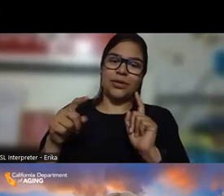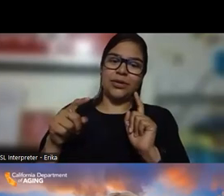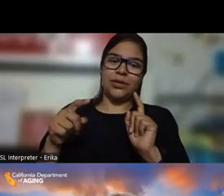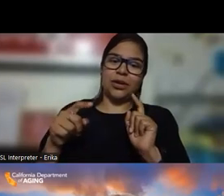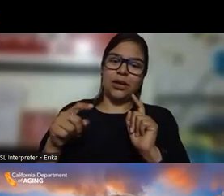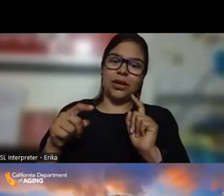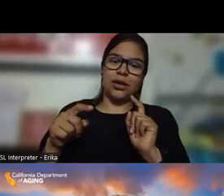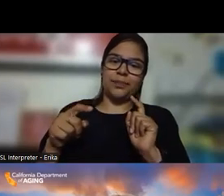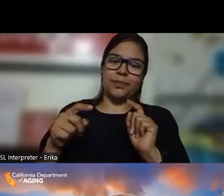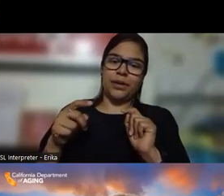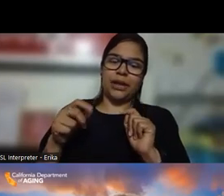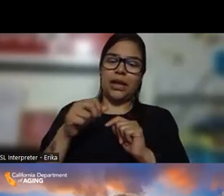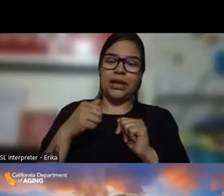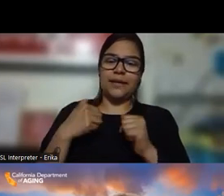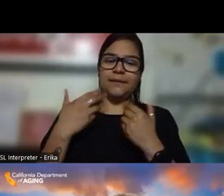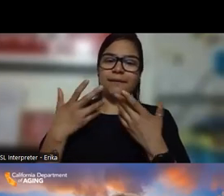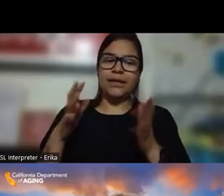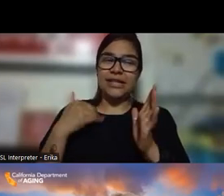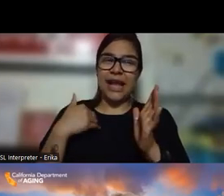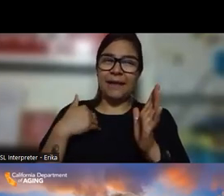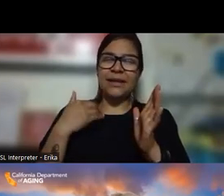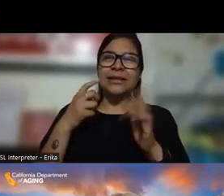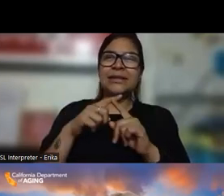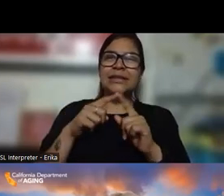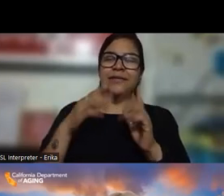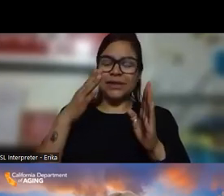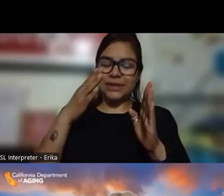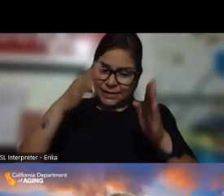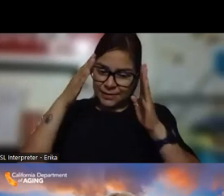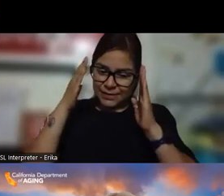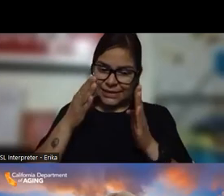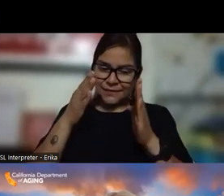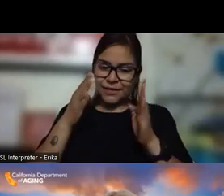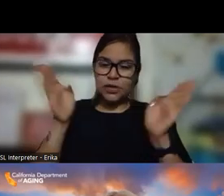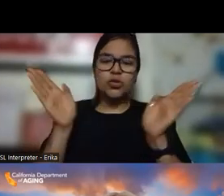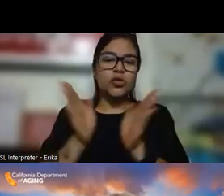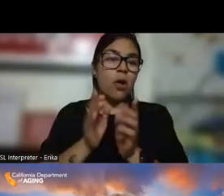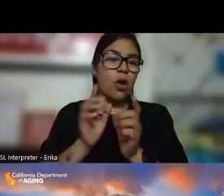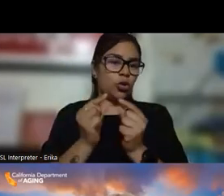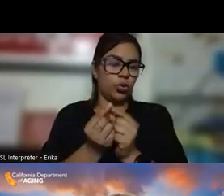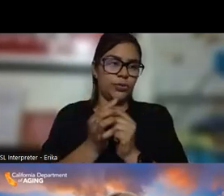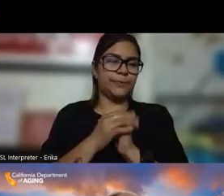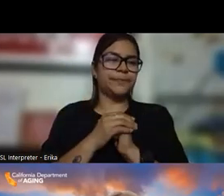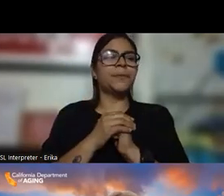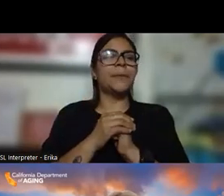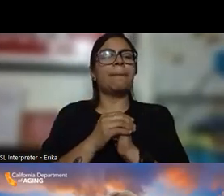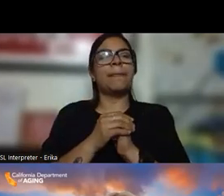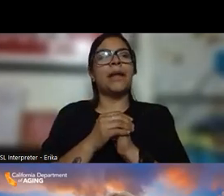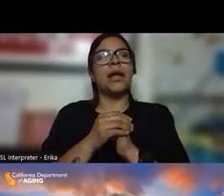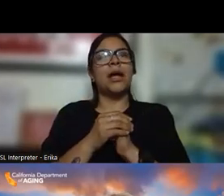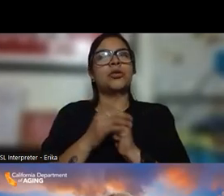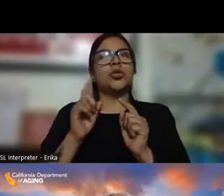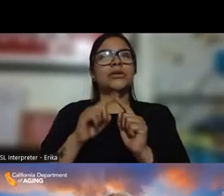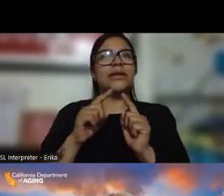had roundtables, and they've really focused on specific smaller groups, and they've hosted events that